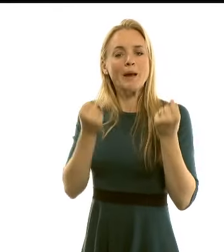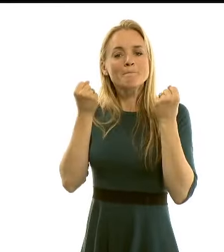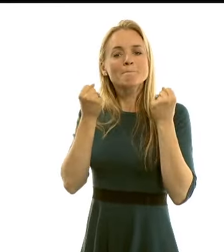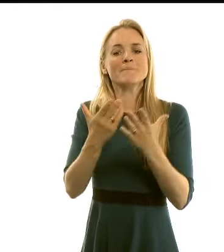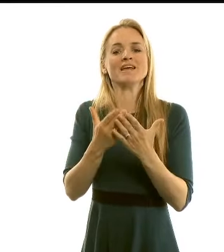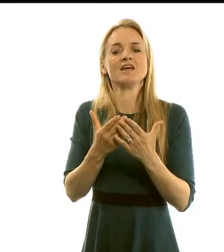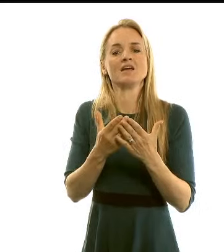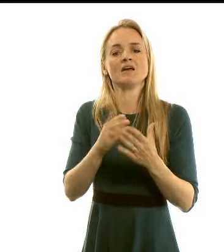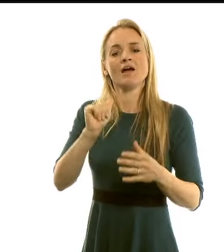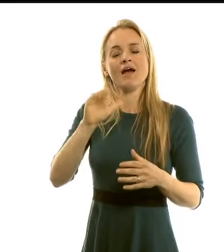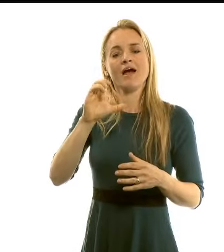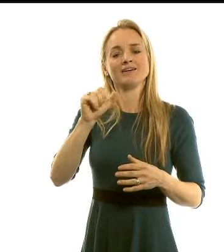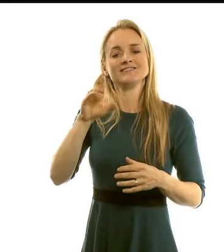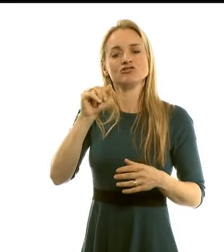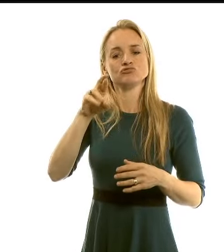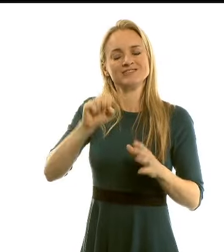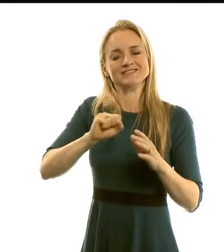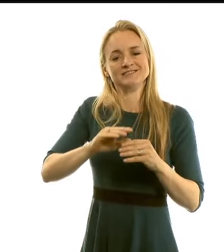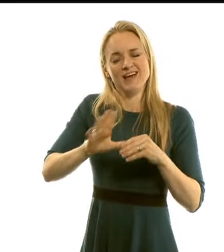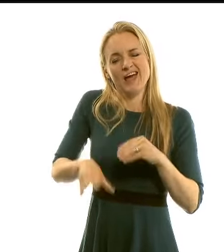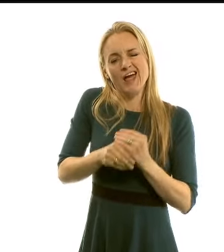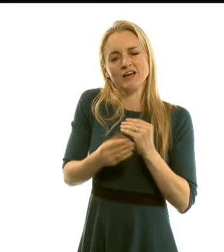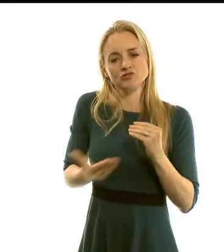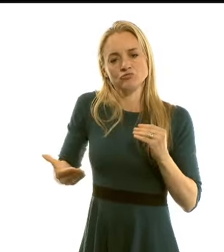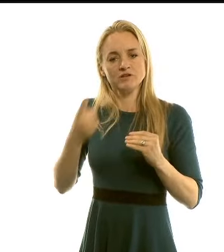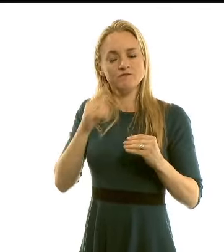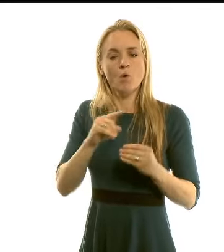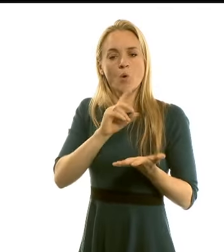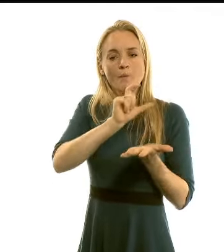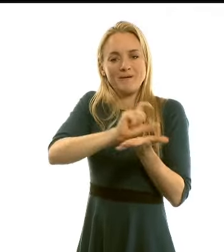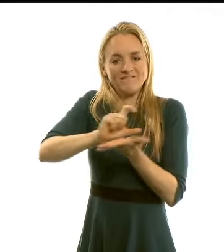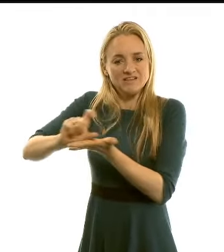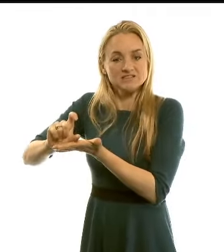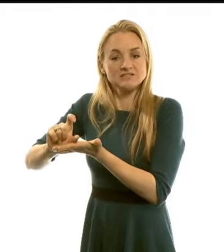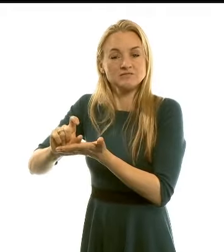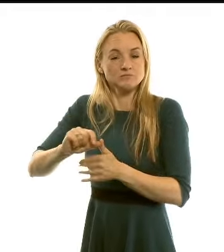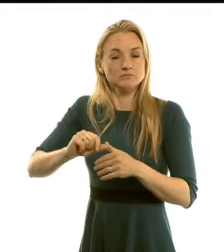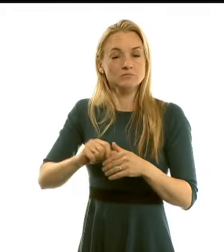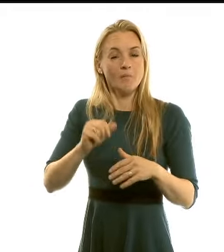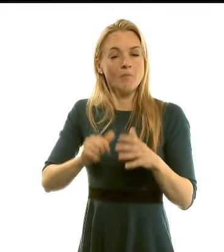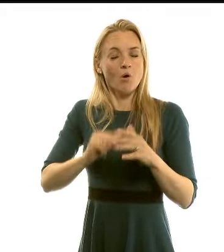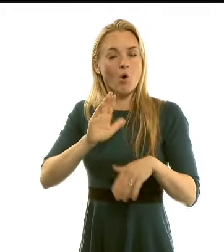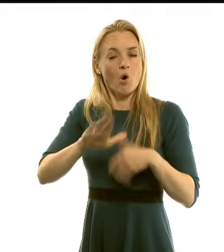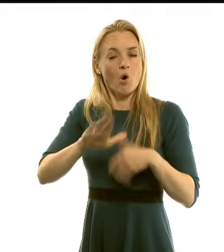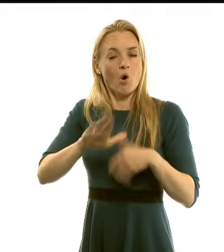of all LEGO sets are now designed to include at least one element derived from plants. Now, this truly is